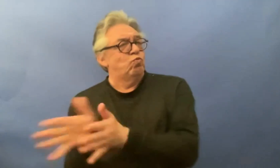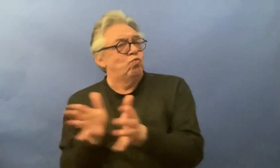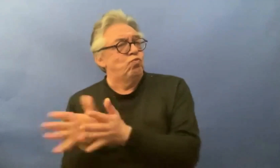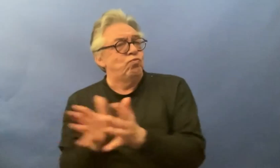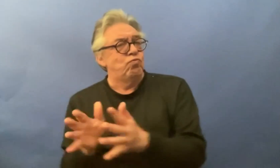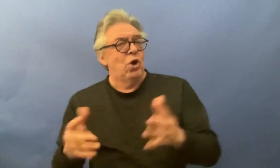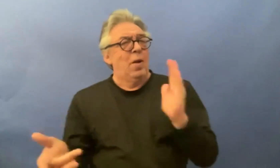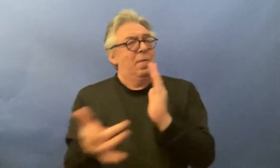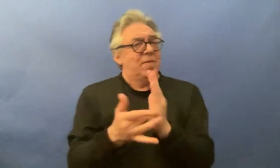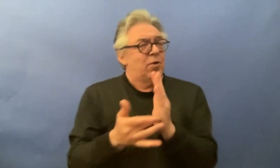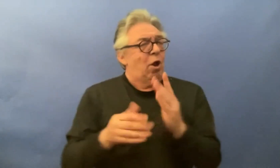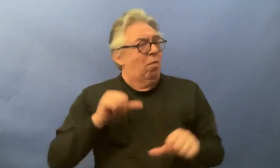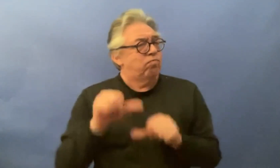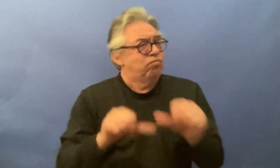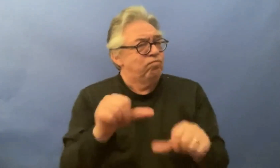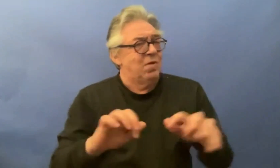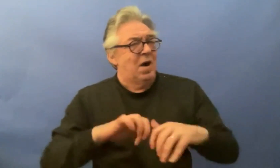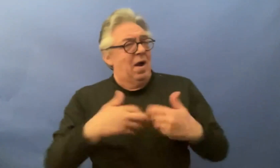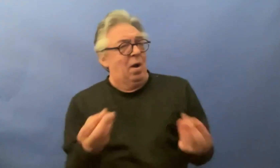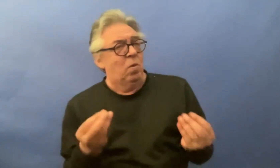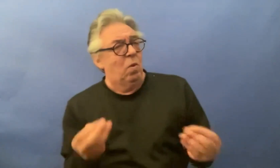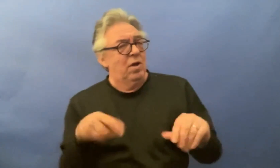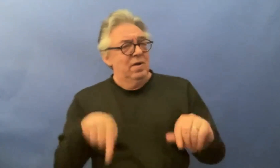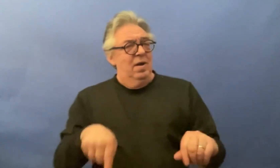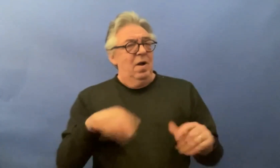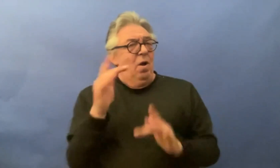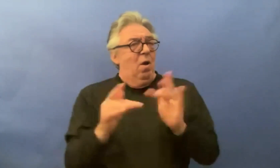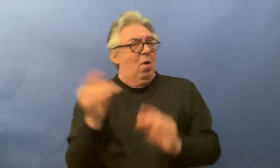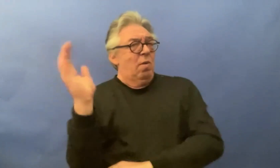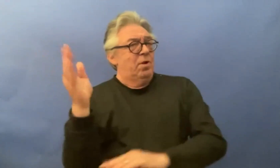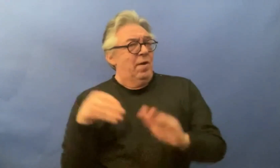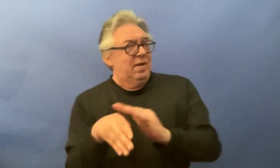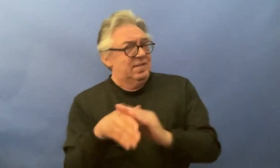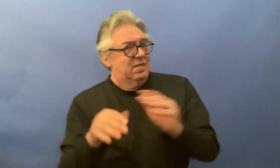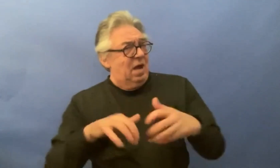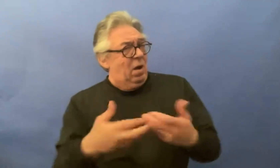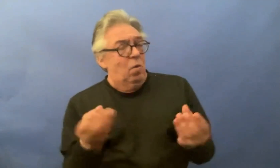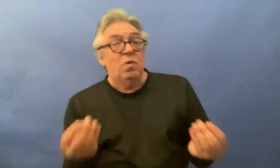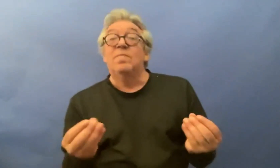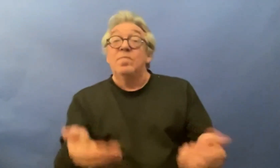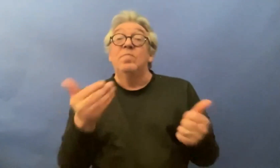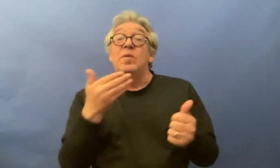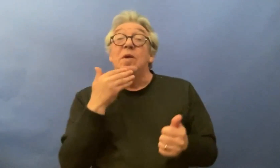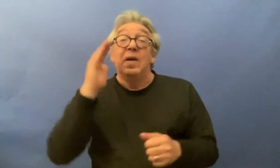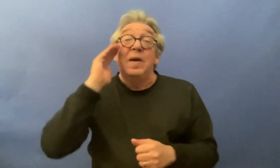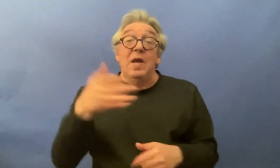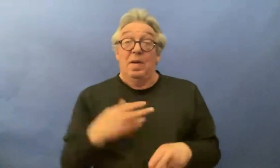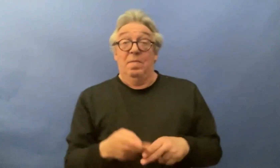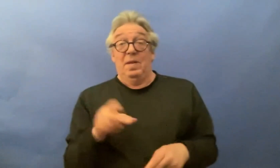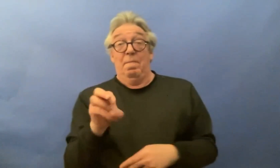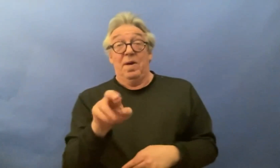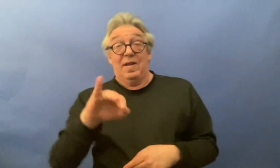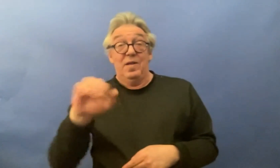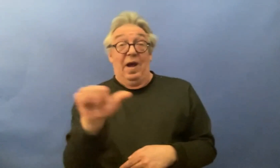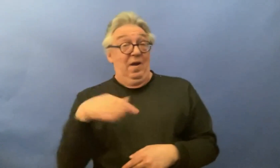and its accessibility features. Maria, could you come in? Hi, hello. Good afternoon, everybody. My name is Maria from